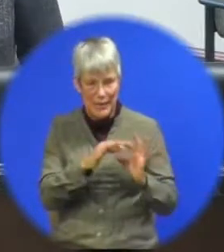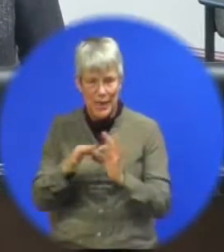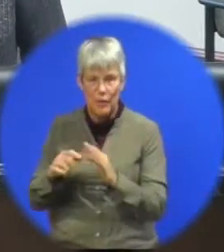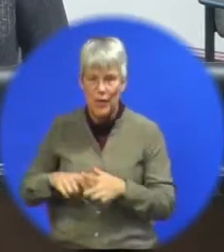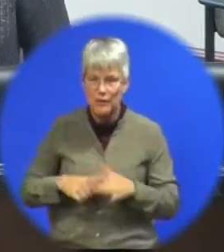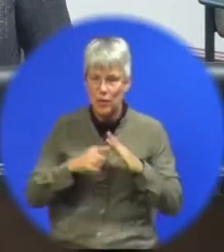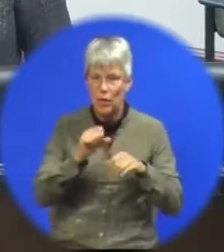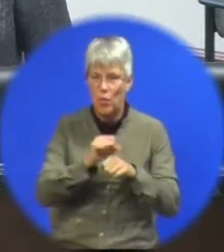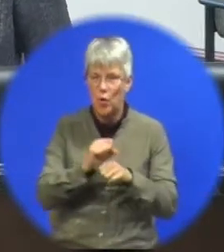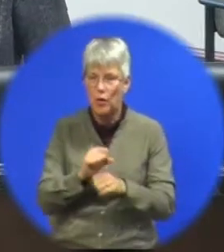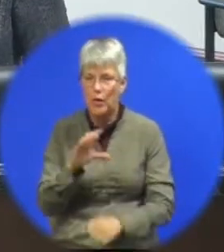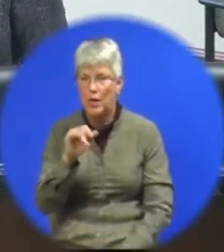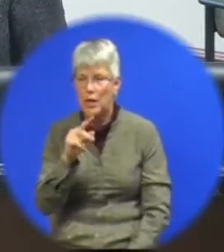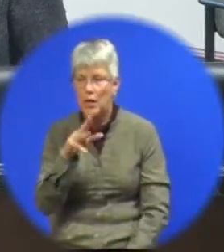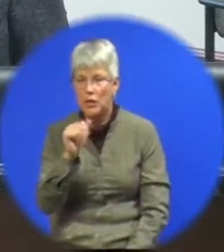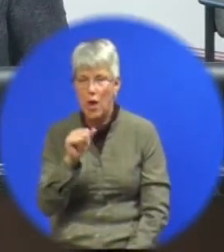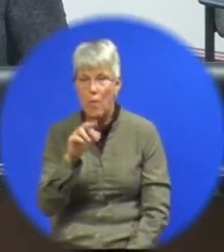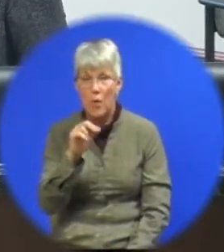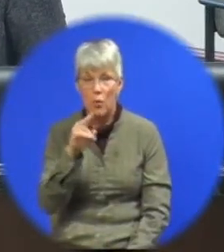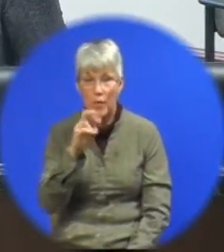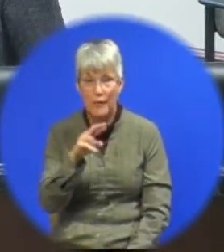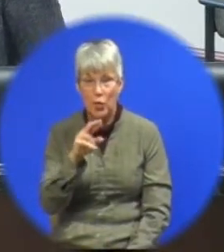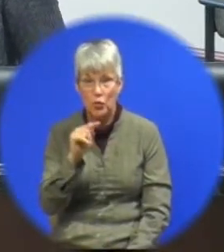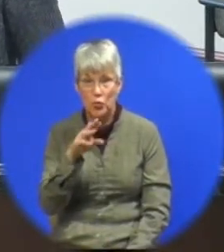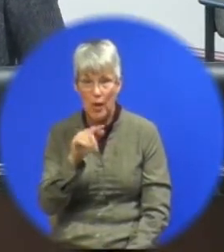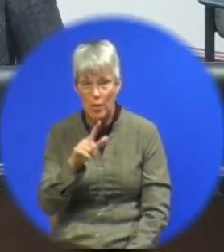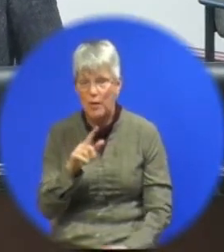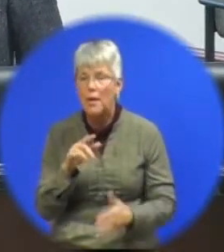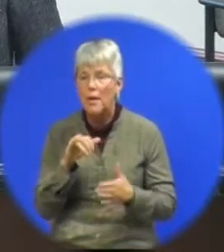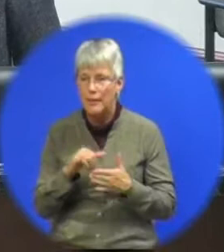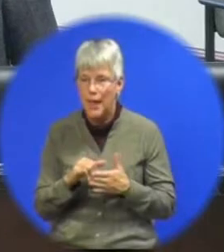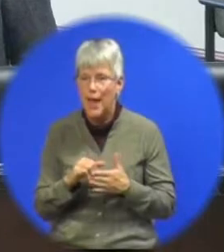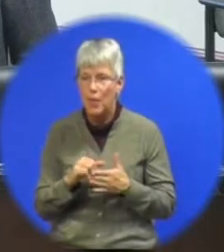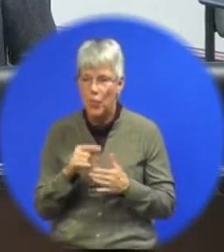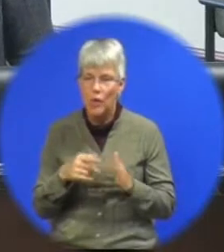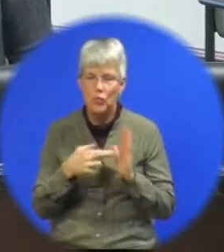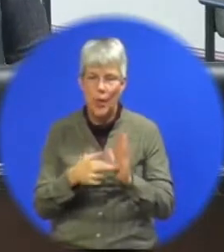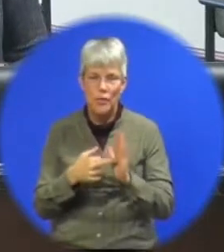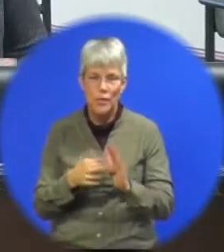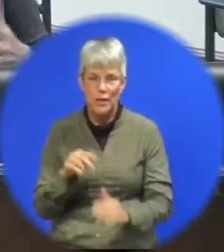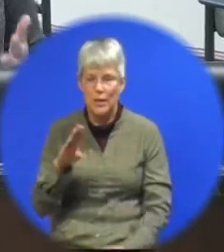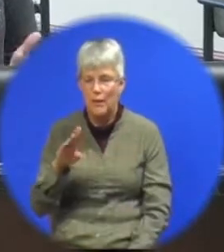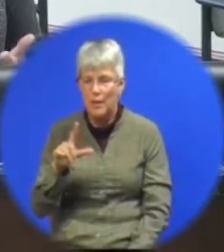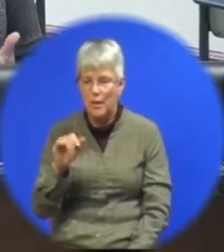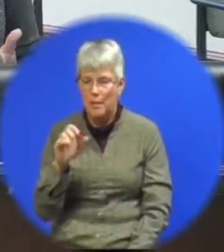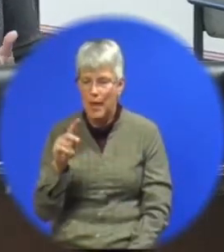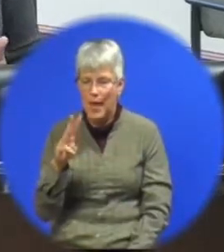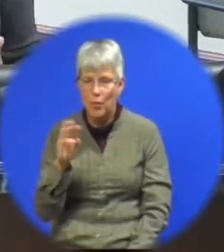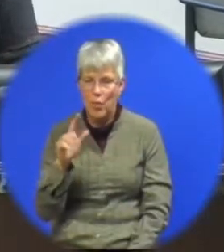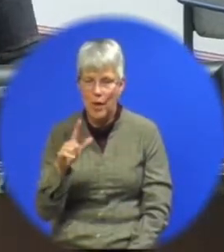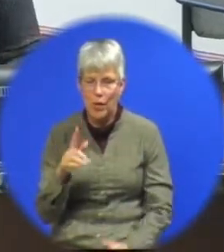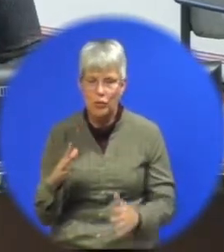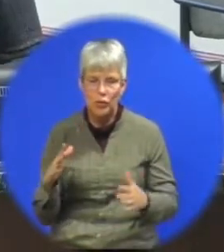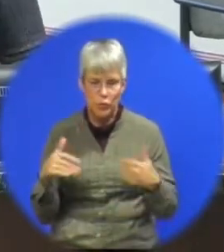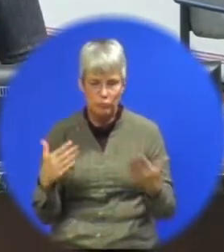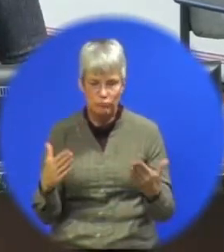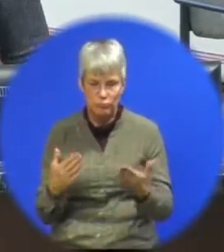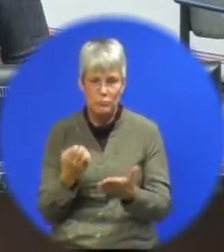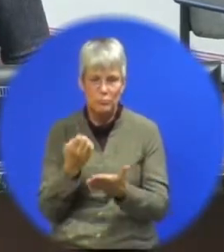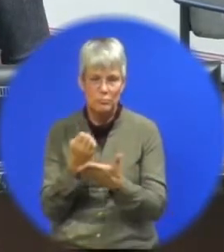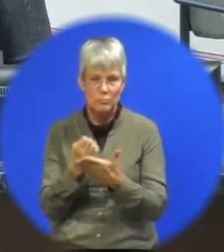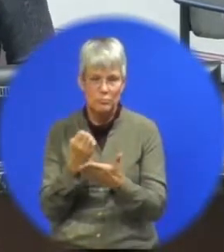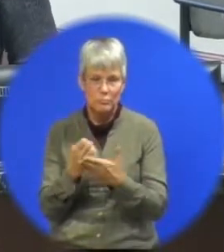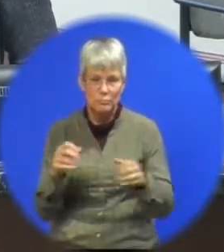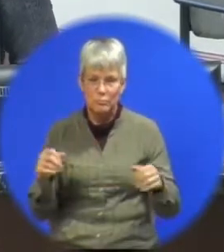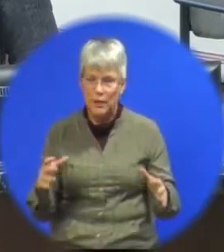trail called the Catawba River Trail, and that was the vision of Representative Blackwell to bring economic development opportunities through outdoor recreation